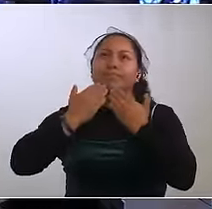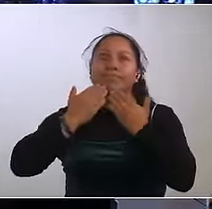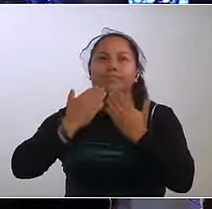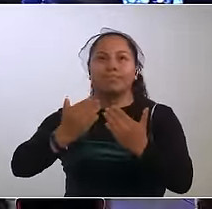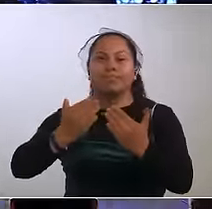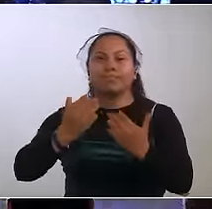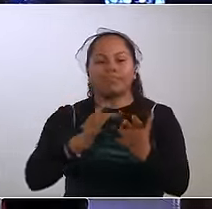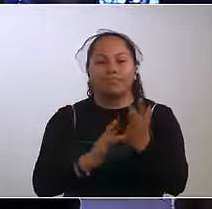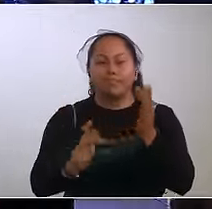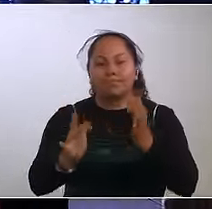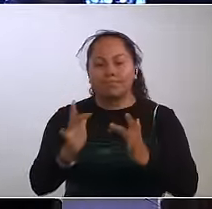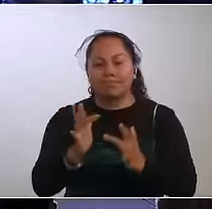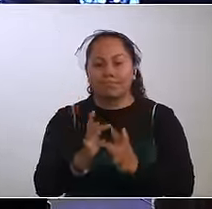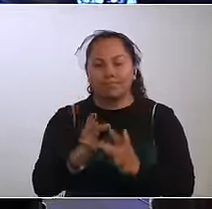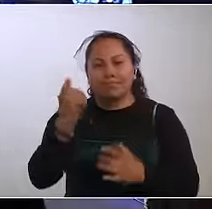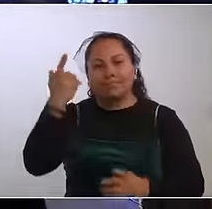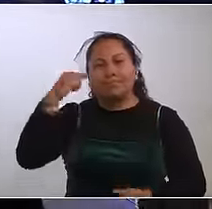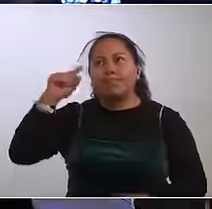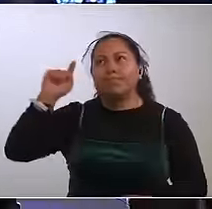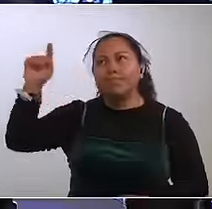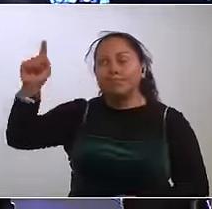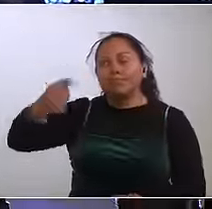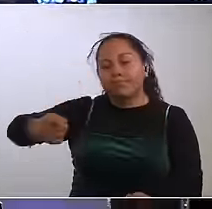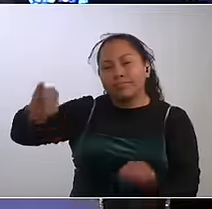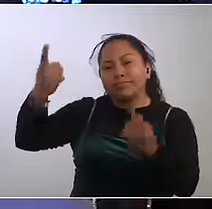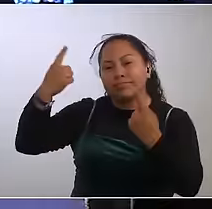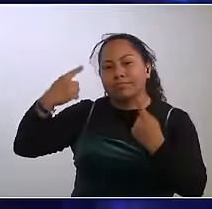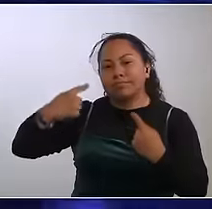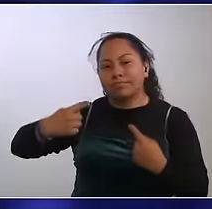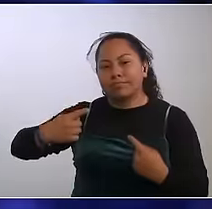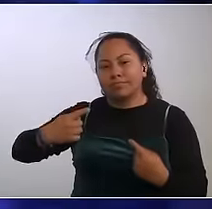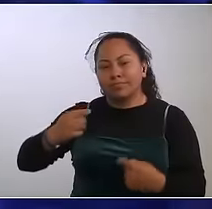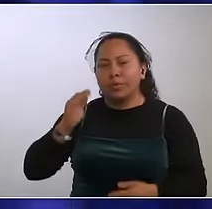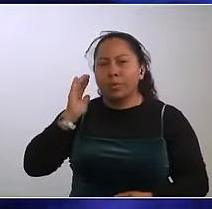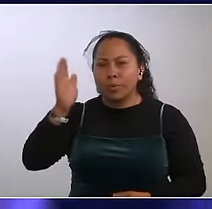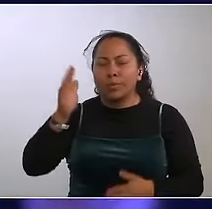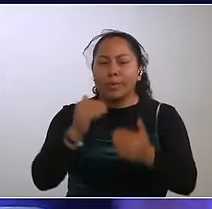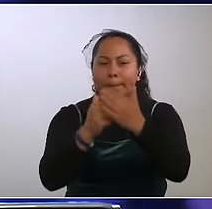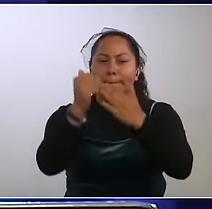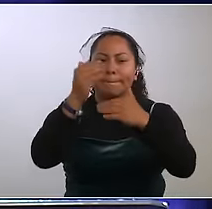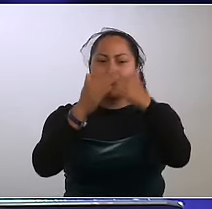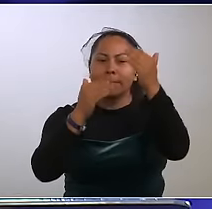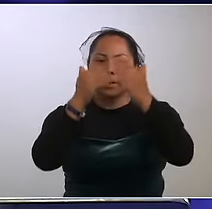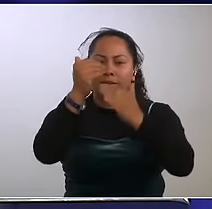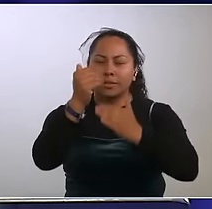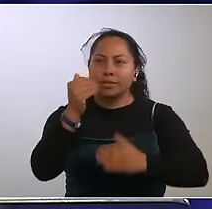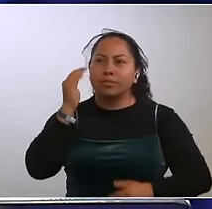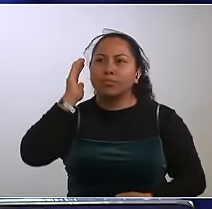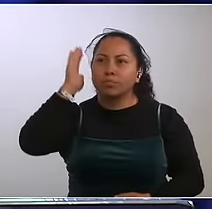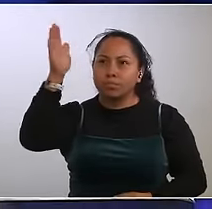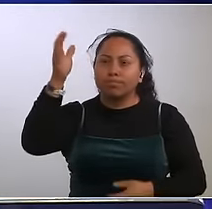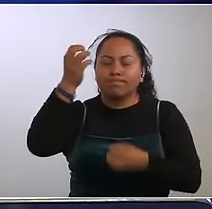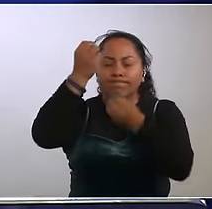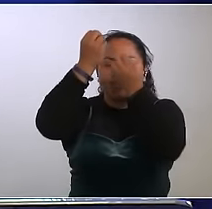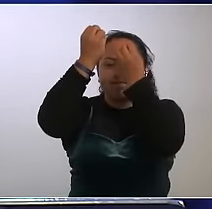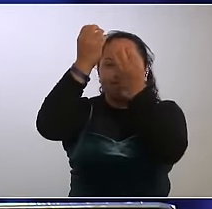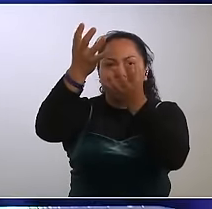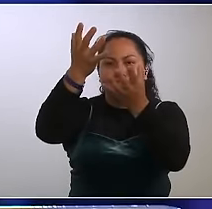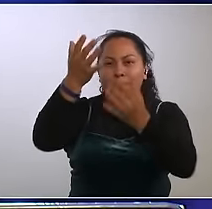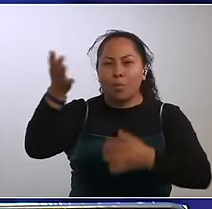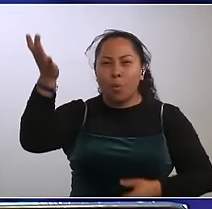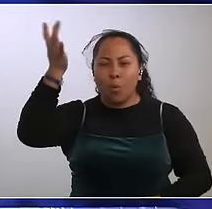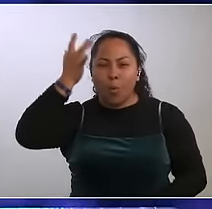him for his return? Puede darle gracias por su regreso. We will build because we know you're coming edificaremos back. Edificaremos porque sabemos que vienes. You're coming